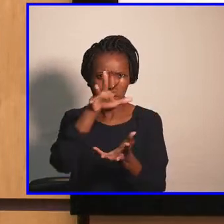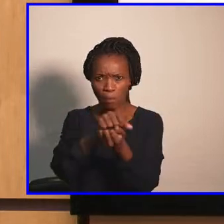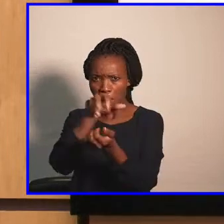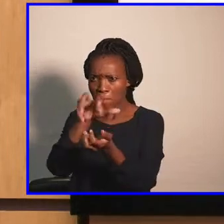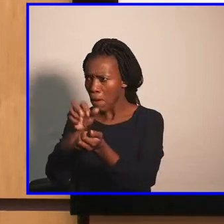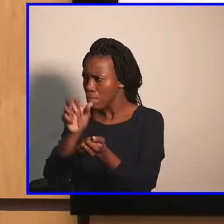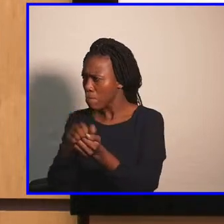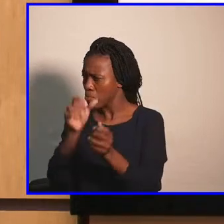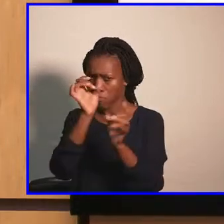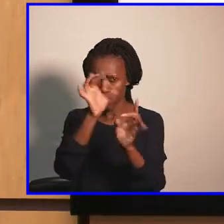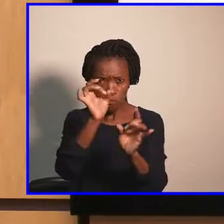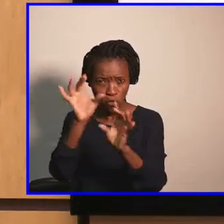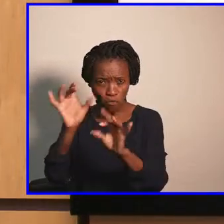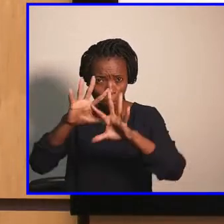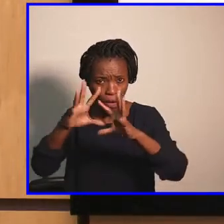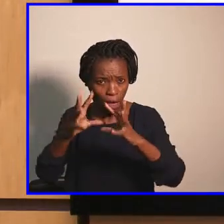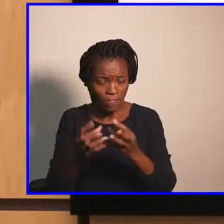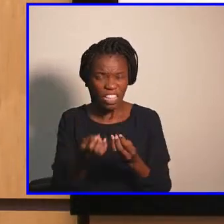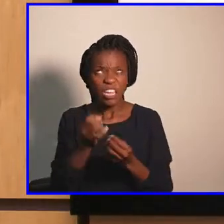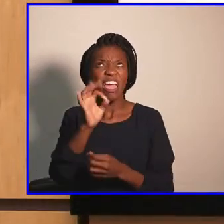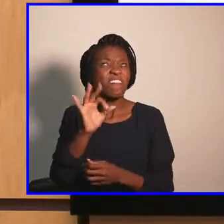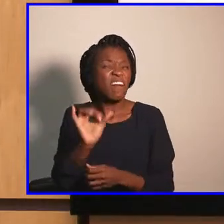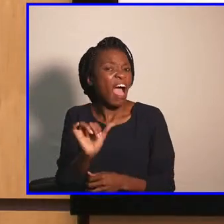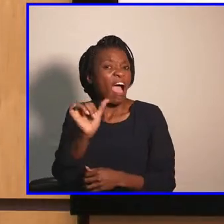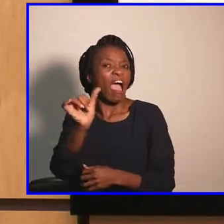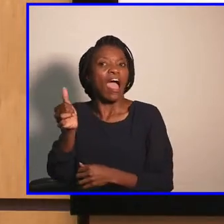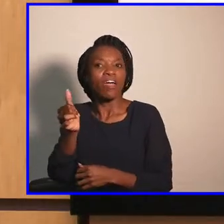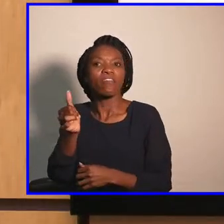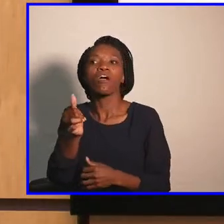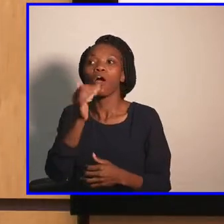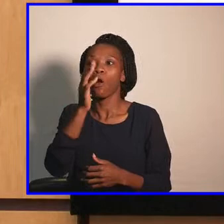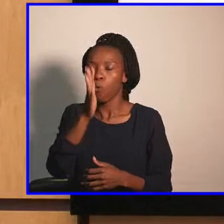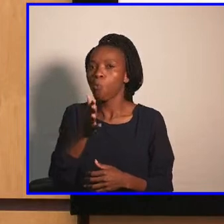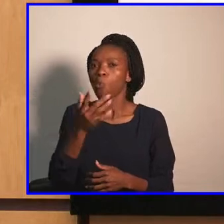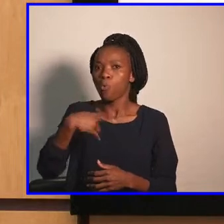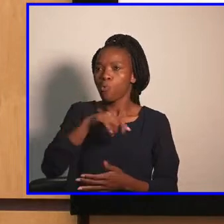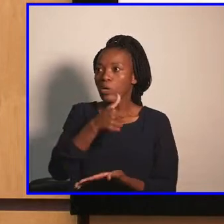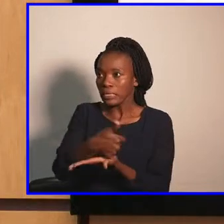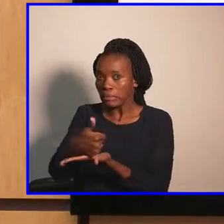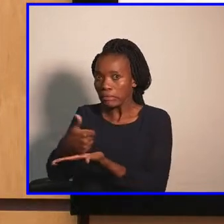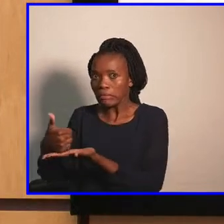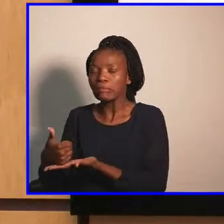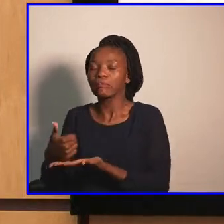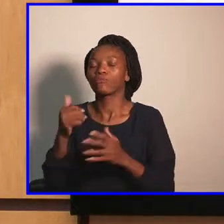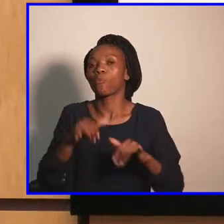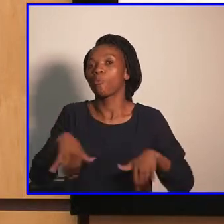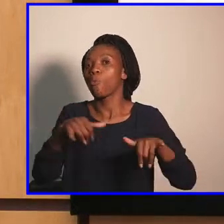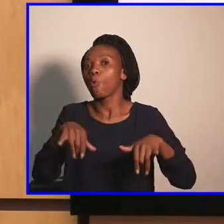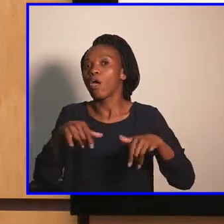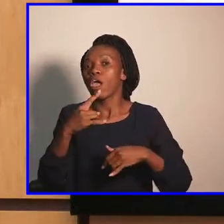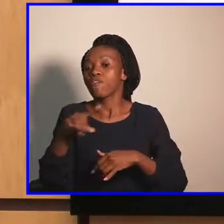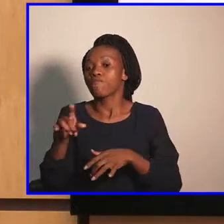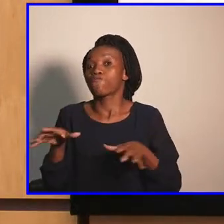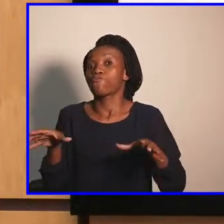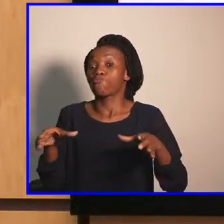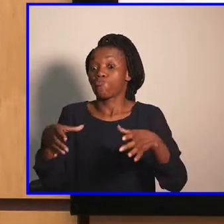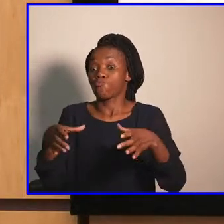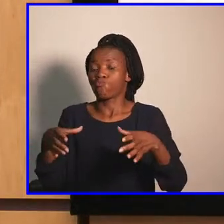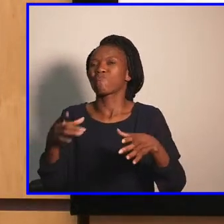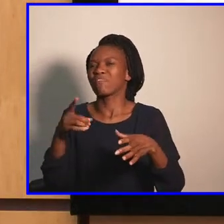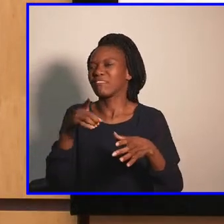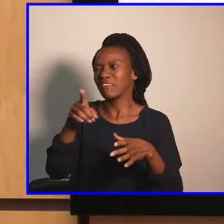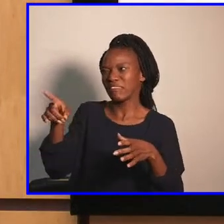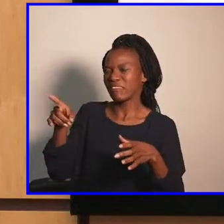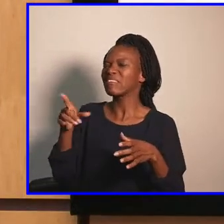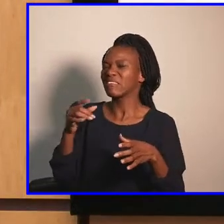necessary. If there's anything, please, we will be sitting, waiting for the group and the crew to join us. They are